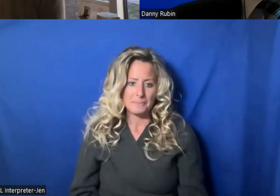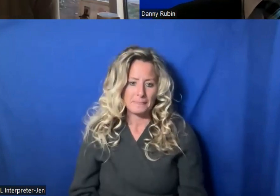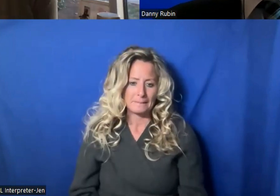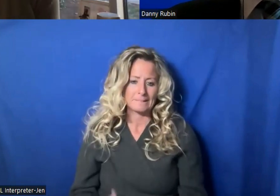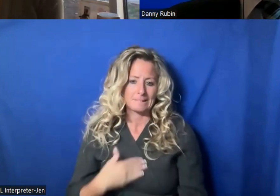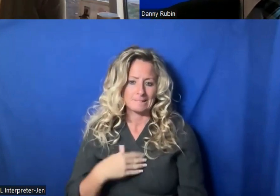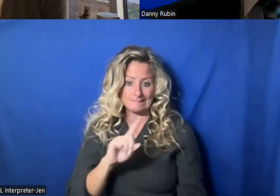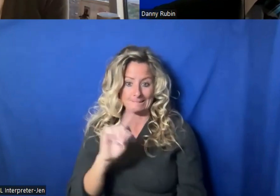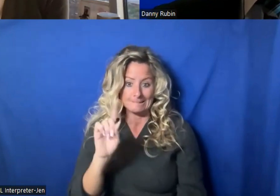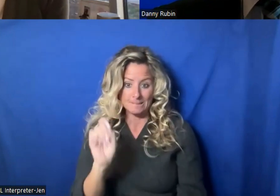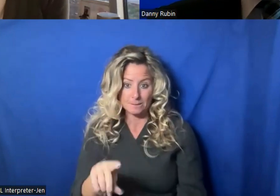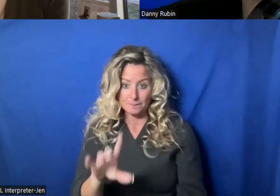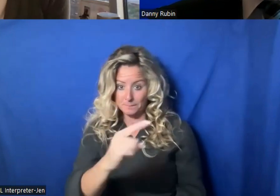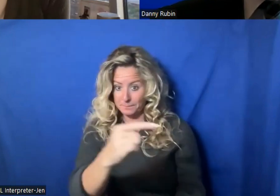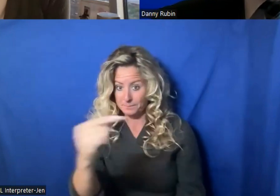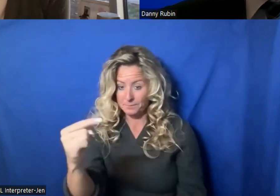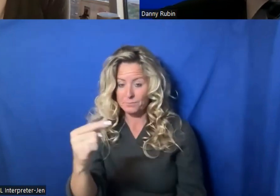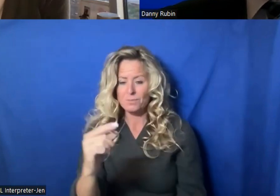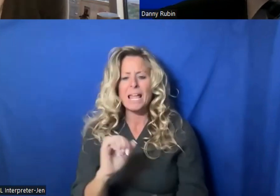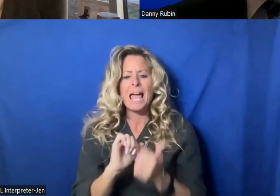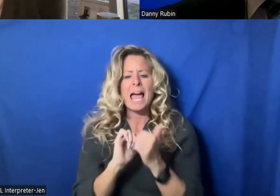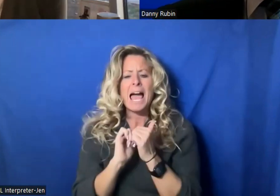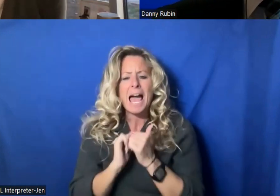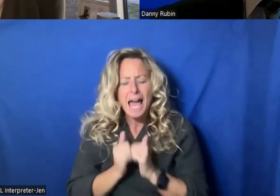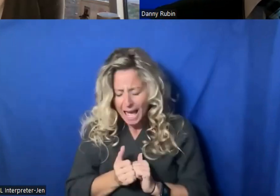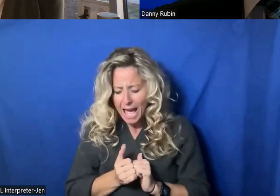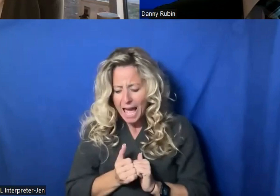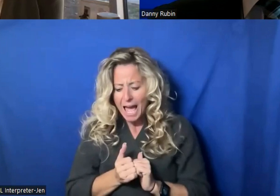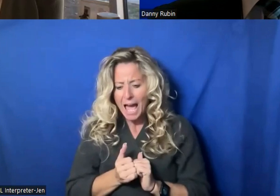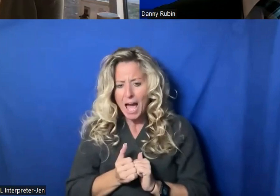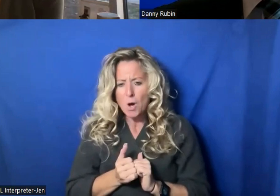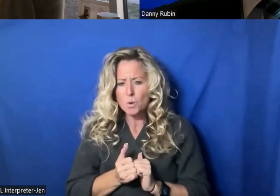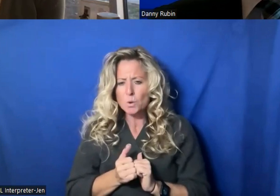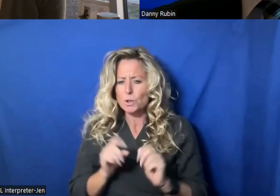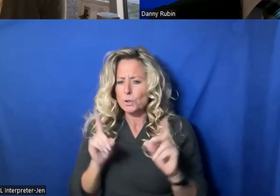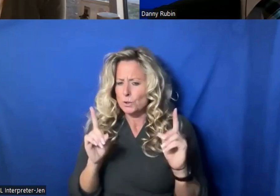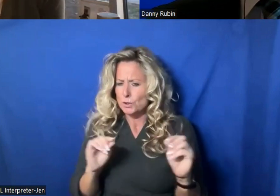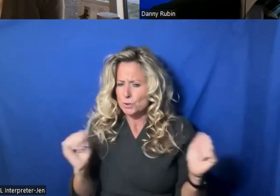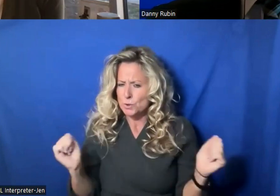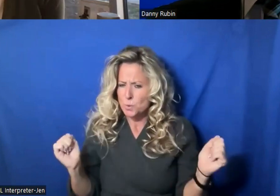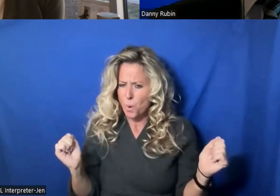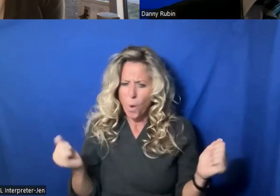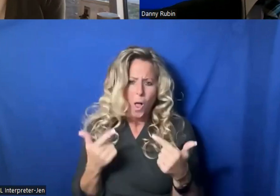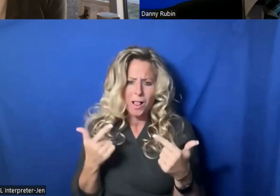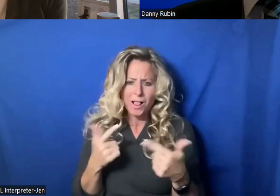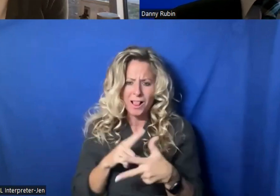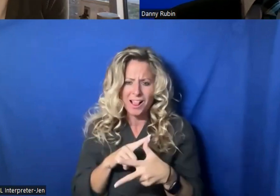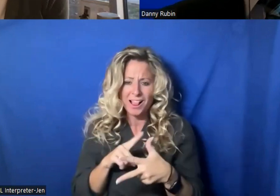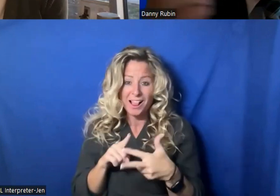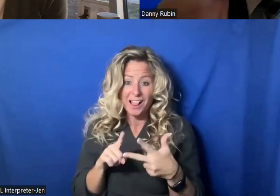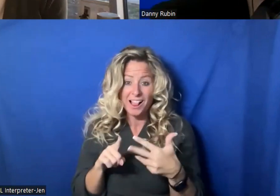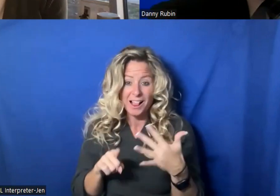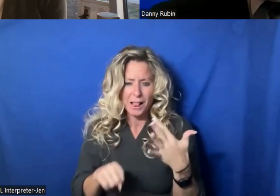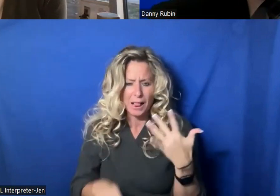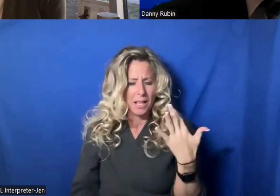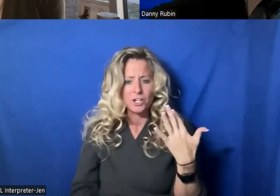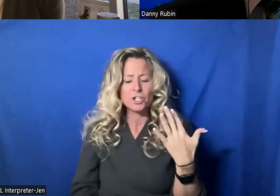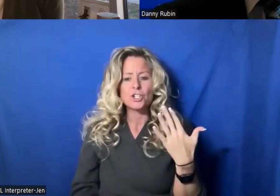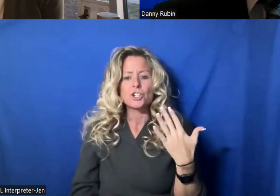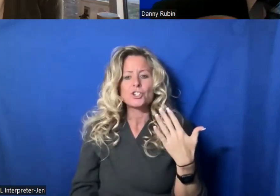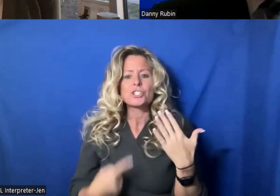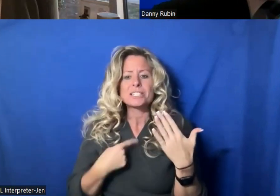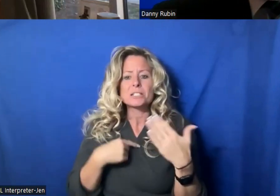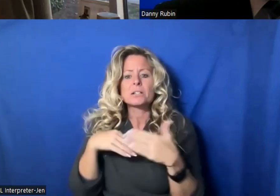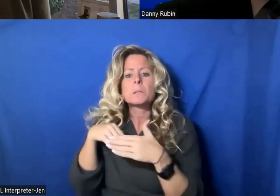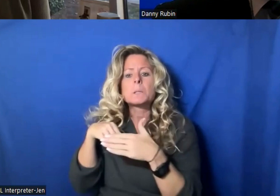first question is simple. How? How do you do all of those things? Like, just take me into one of those,